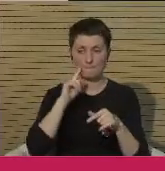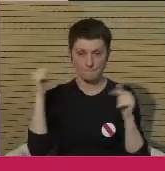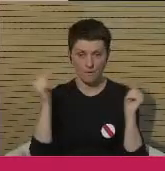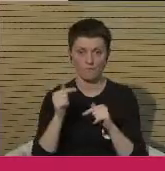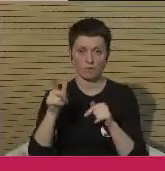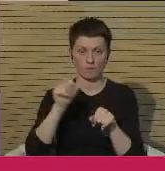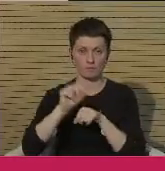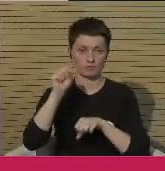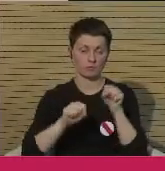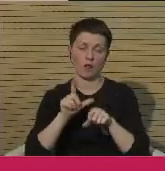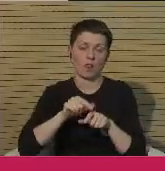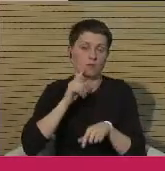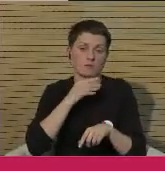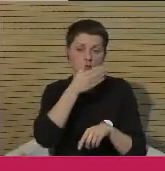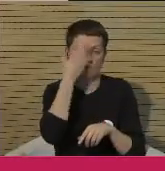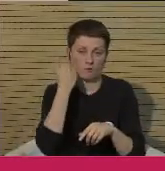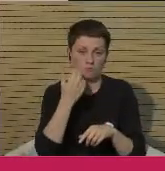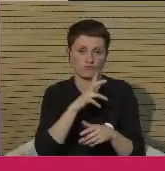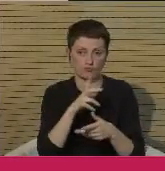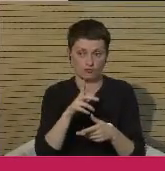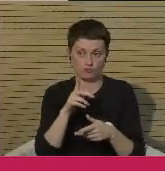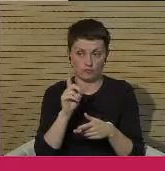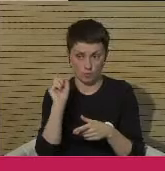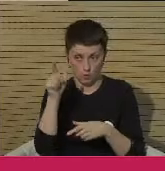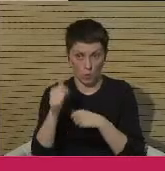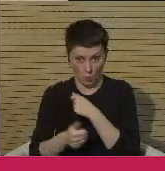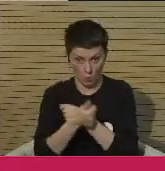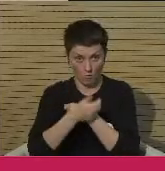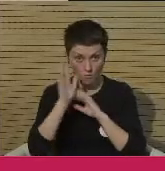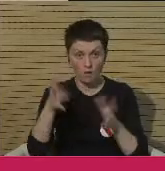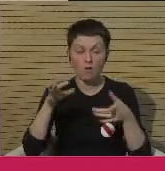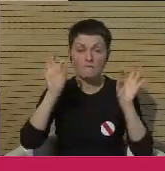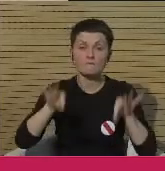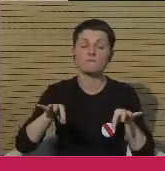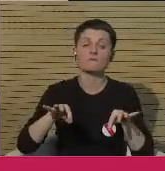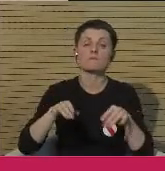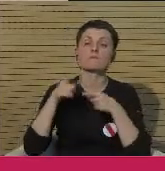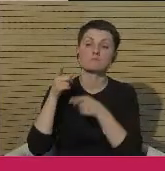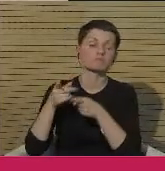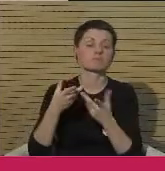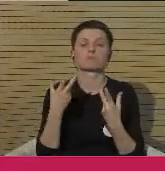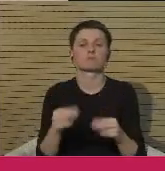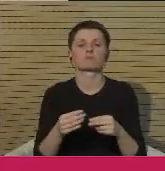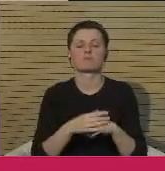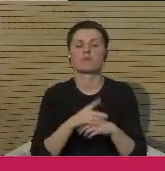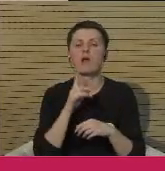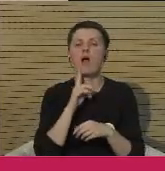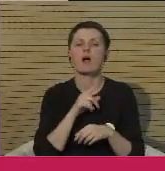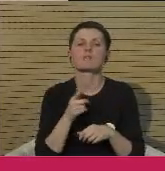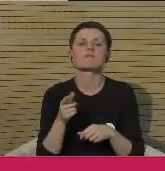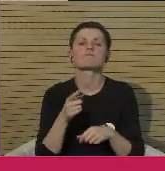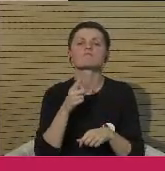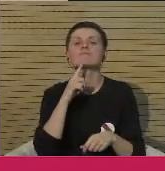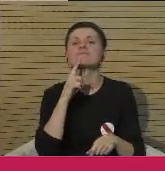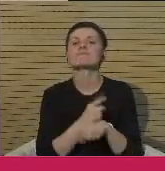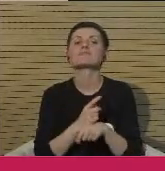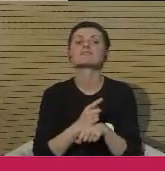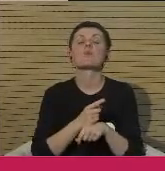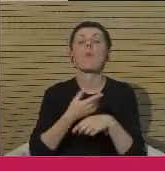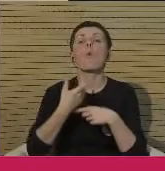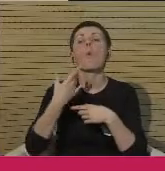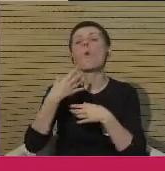A lot of people are also released from prisons. Still, we do not know whether this is the end,